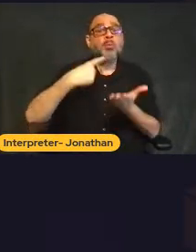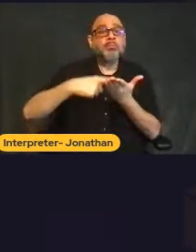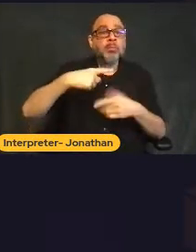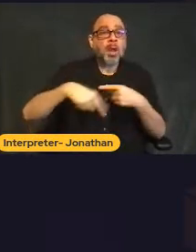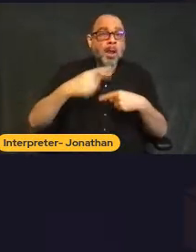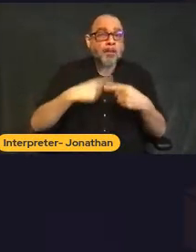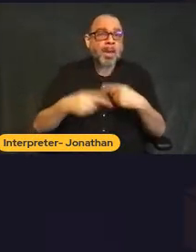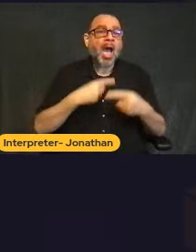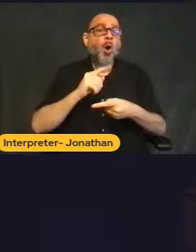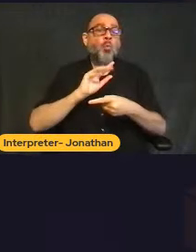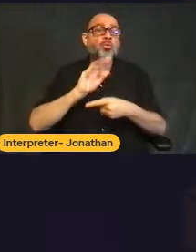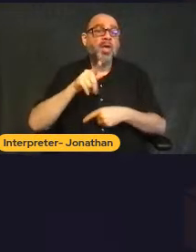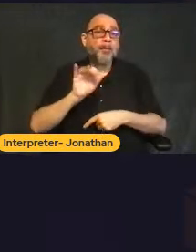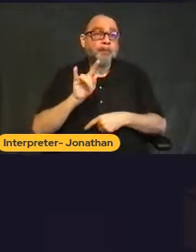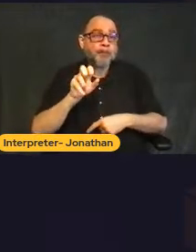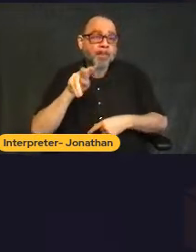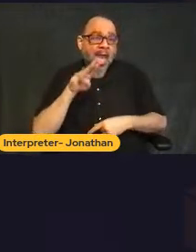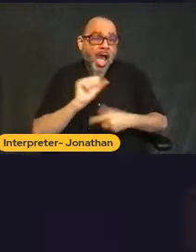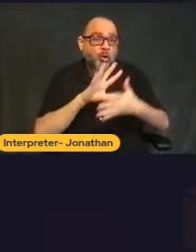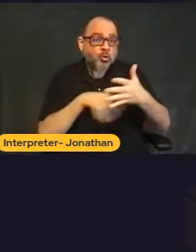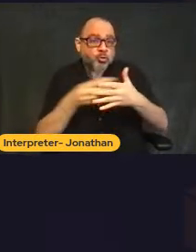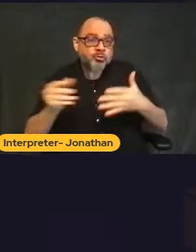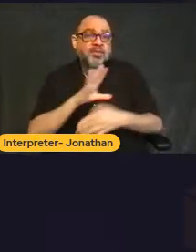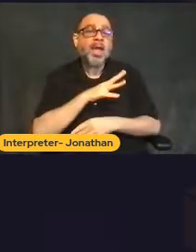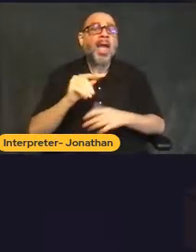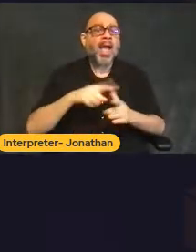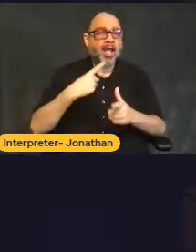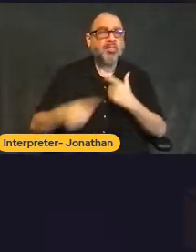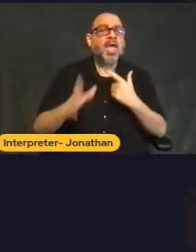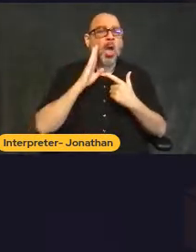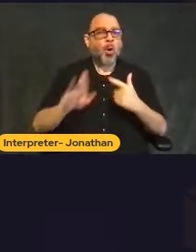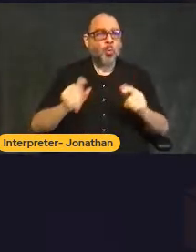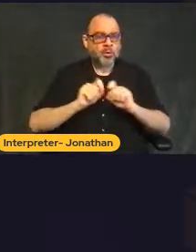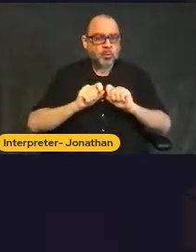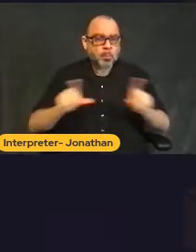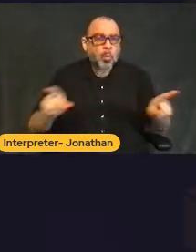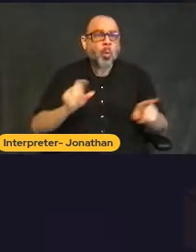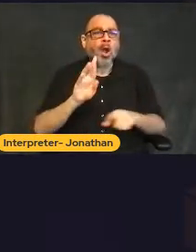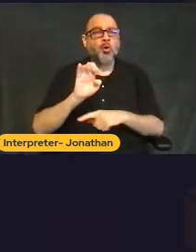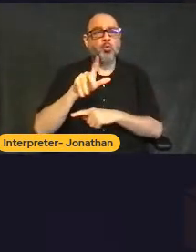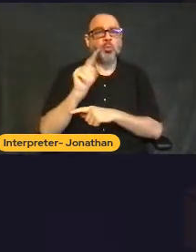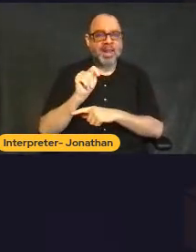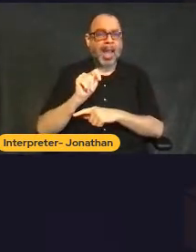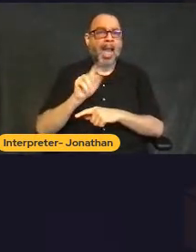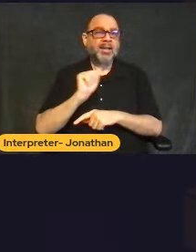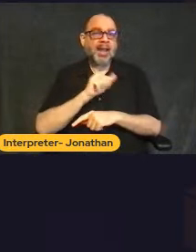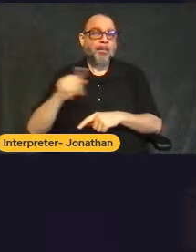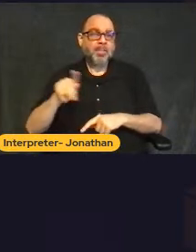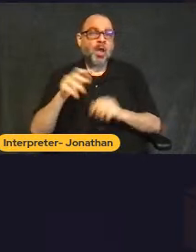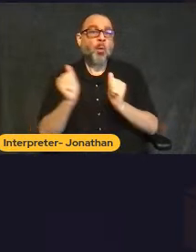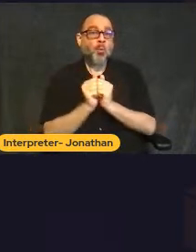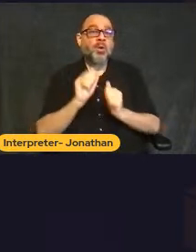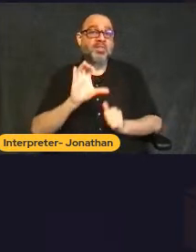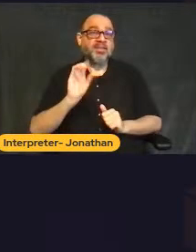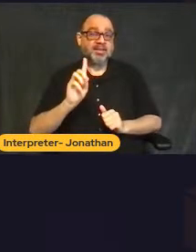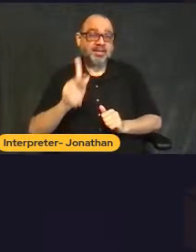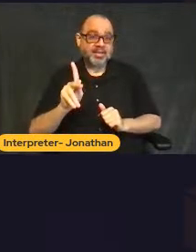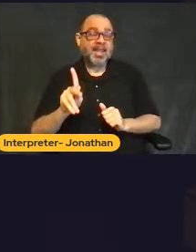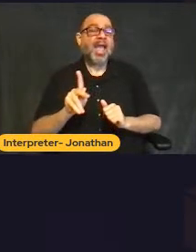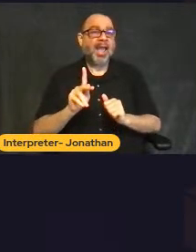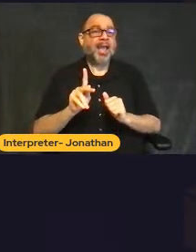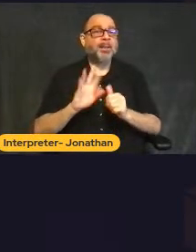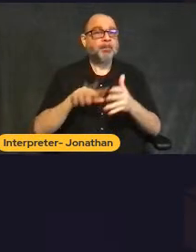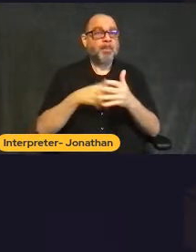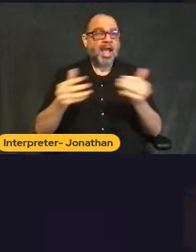CDK patterns, and we will go into deploying a React application with CDK patterns. So what